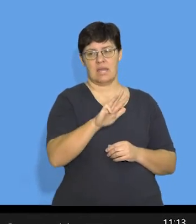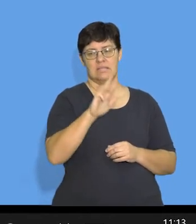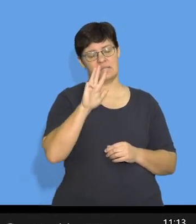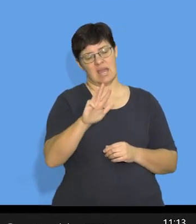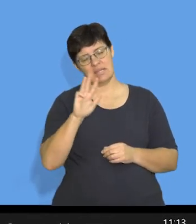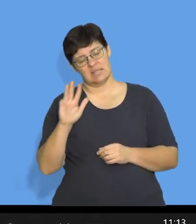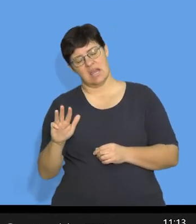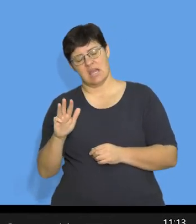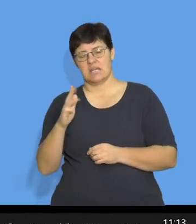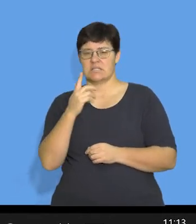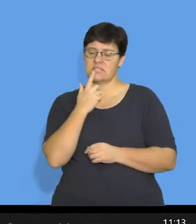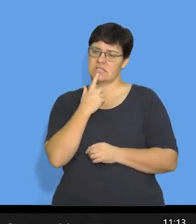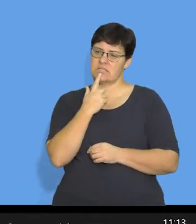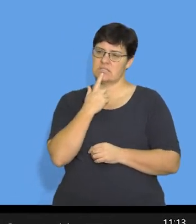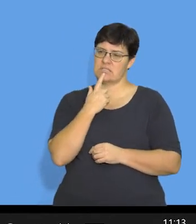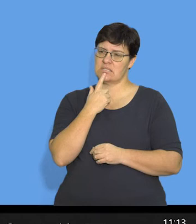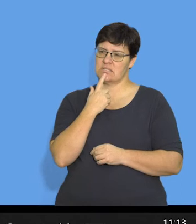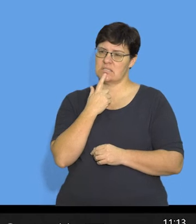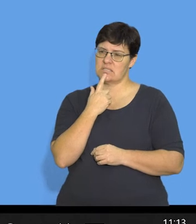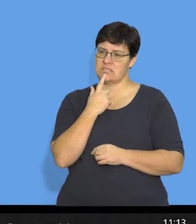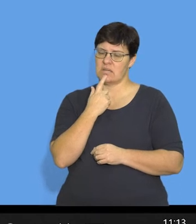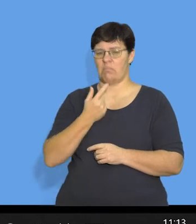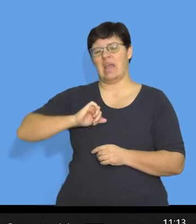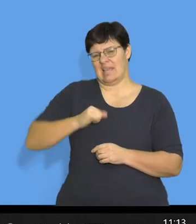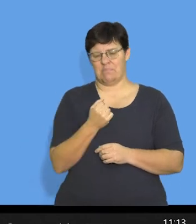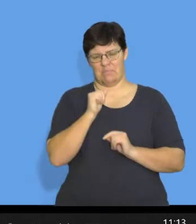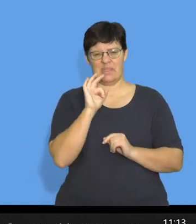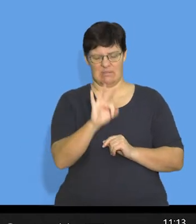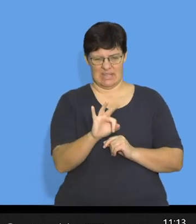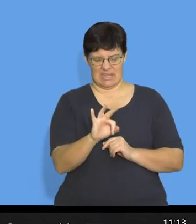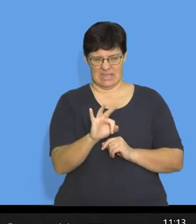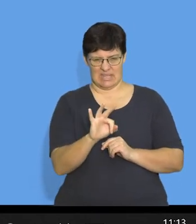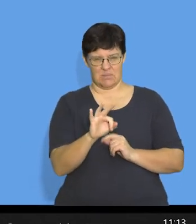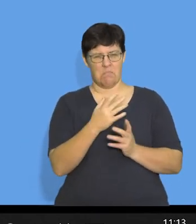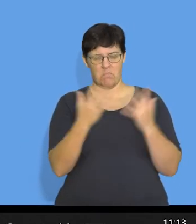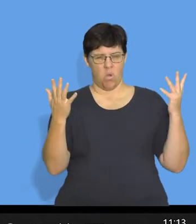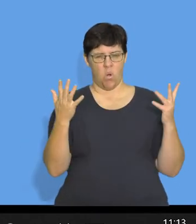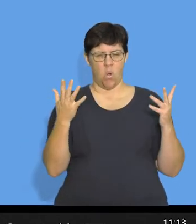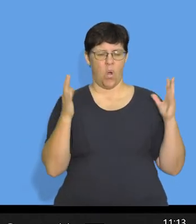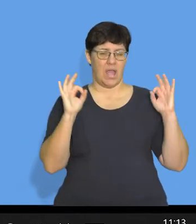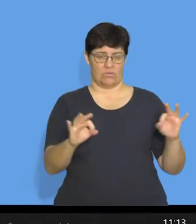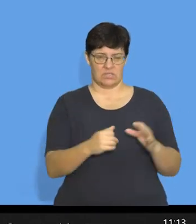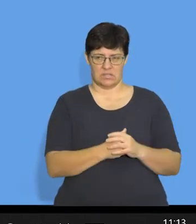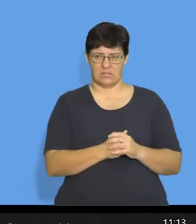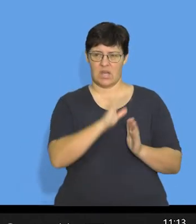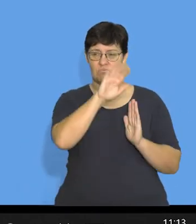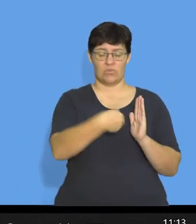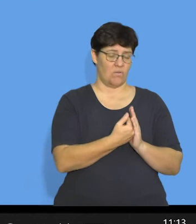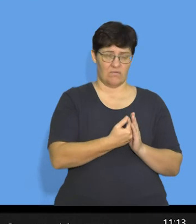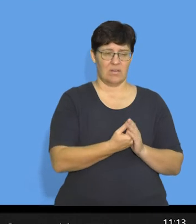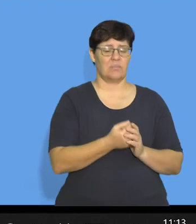9,899. You know what? I'm going to keep 3 decimal places just to make it a little bit more accurate because rounding this off will give